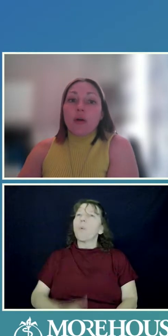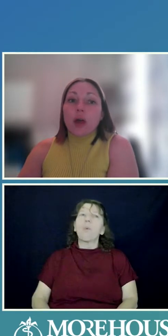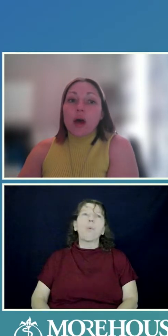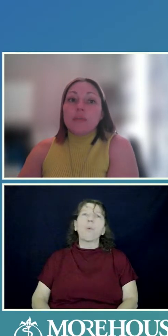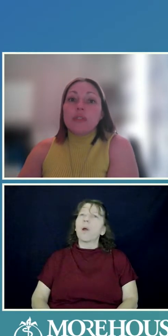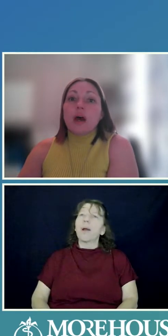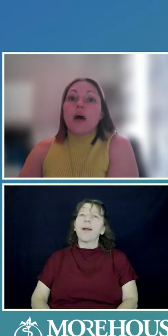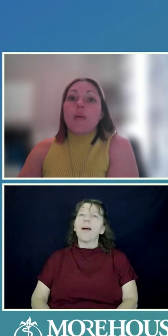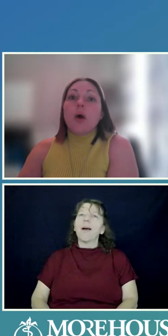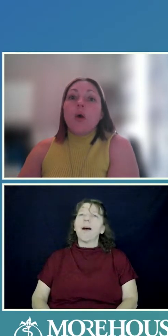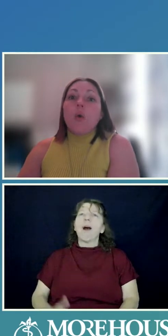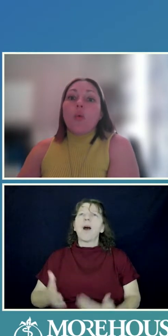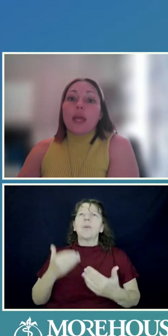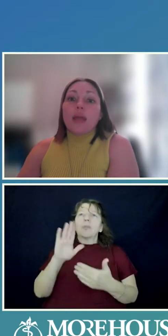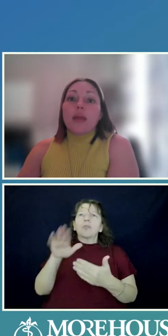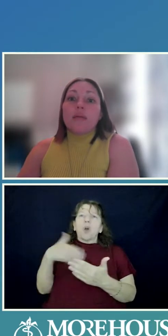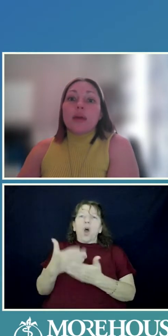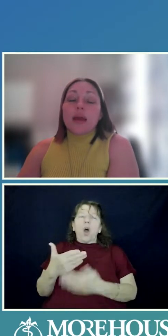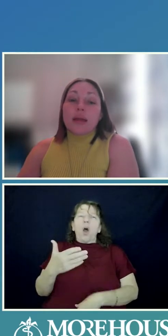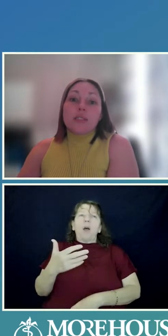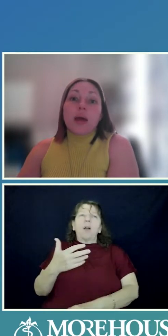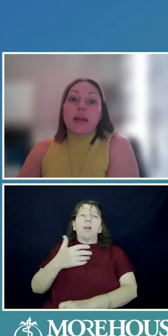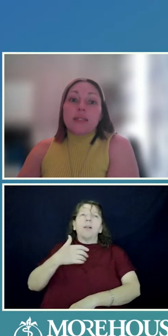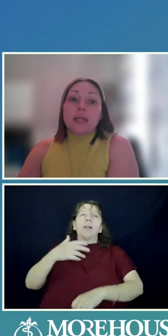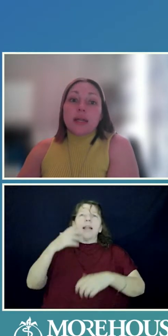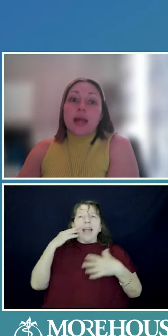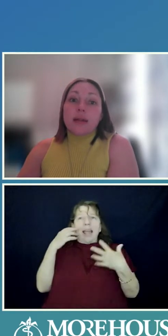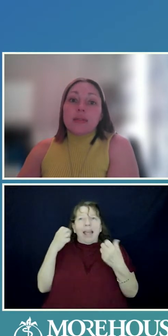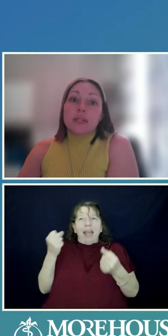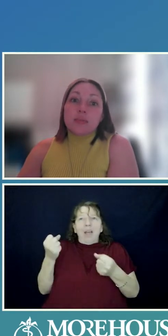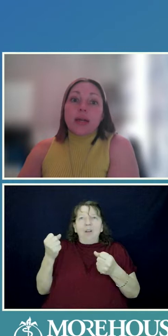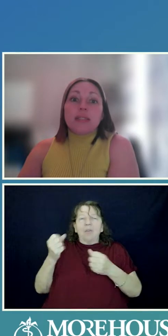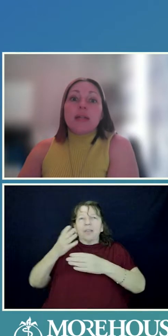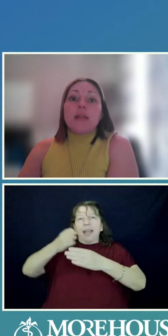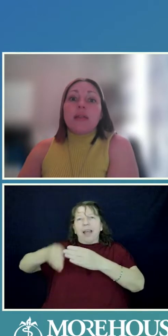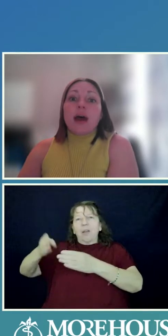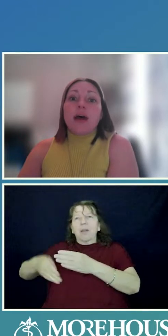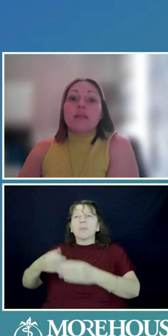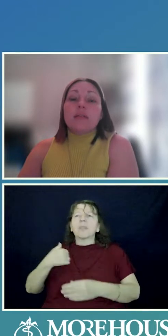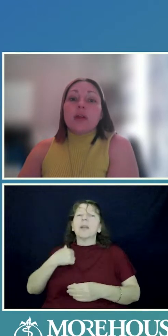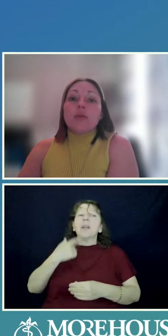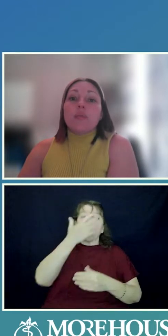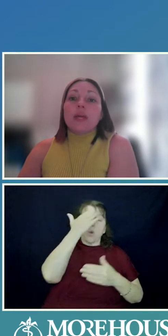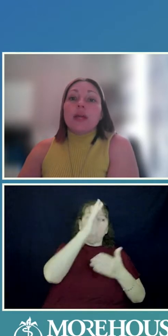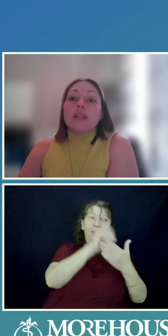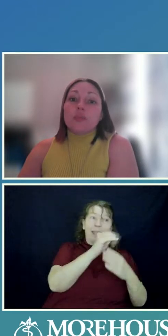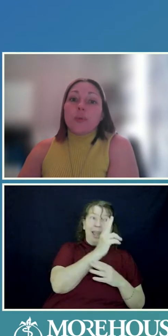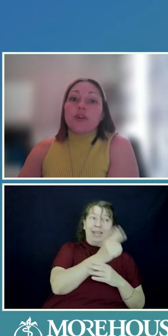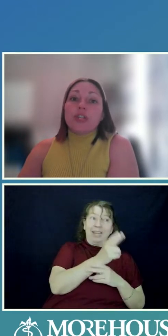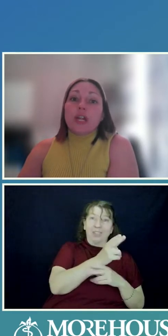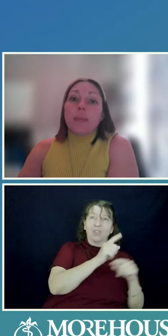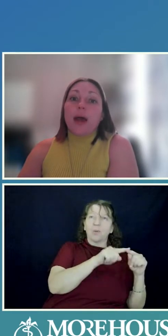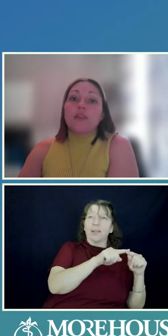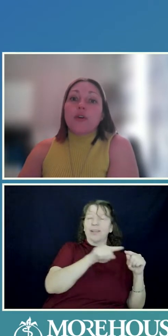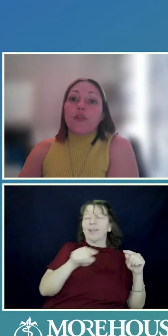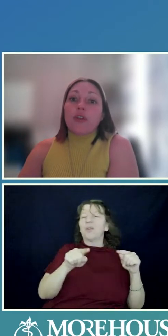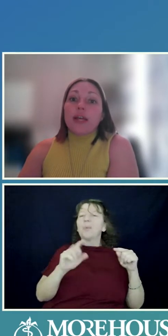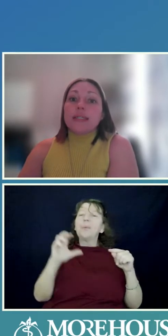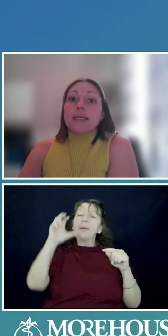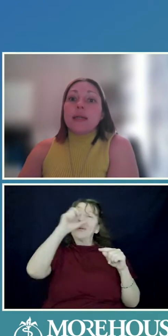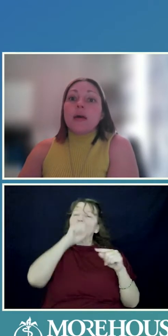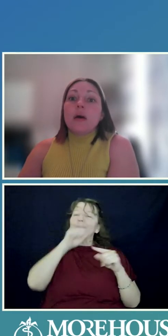health outcomes, we expected and suspected that there would be a disproportionate impact